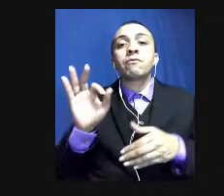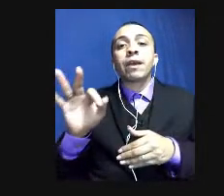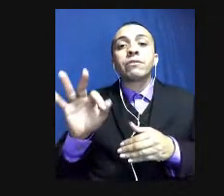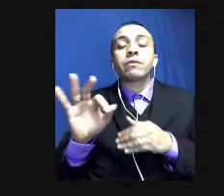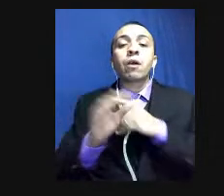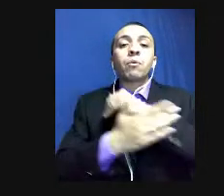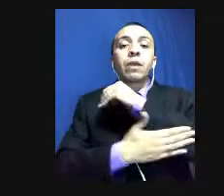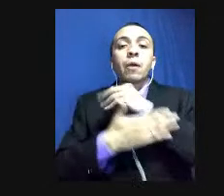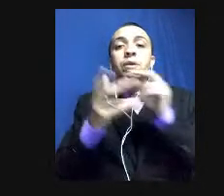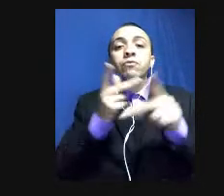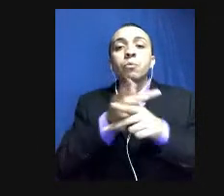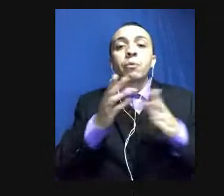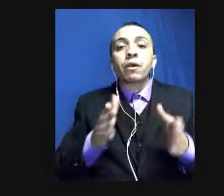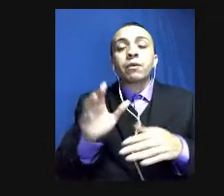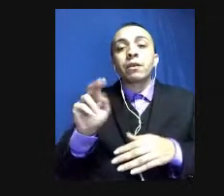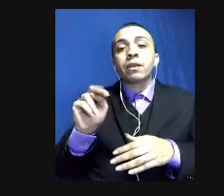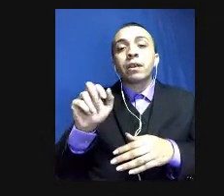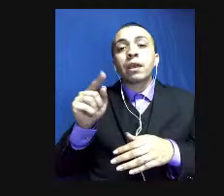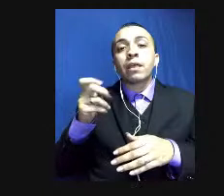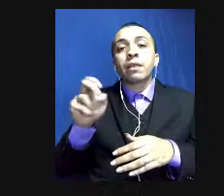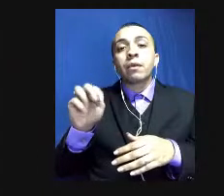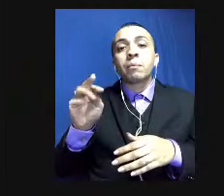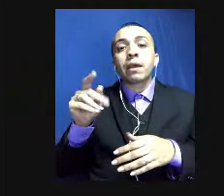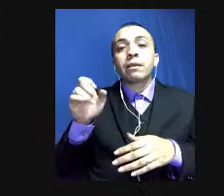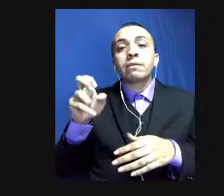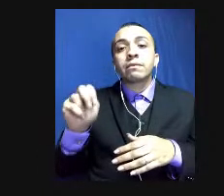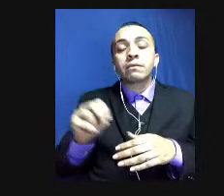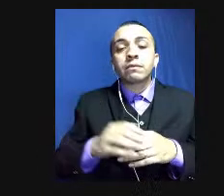Supervisor, Nathan Magzig.